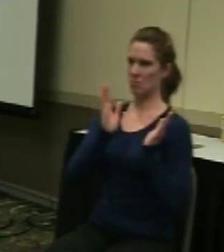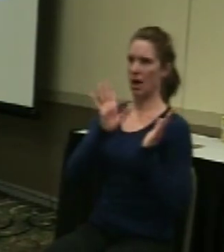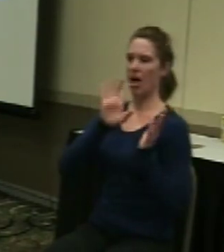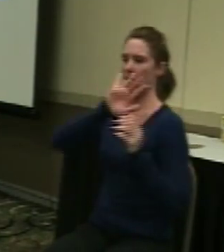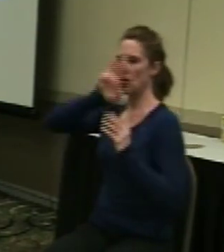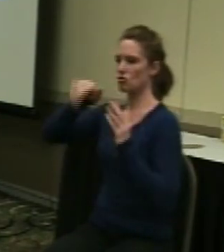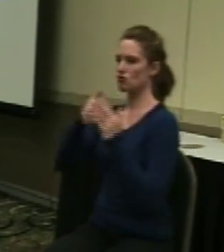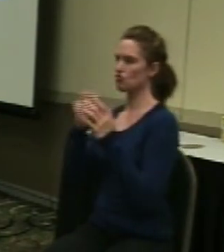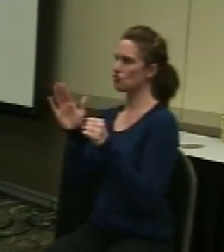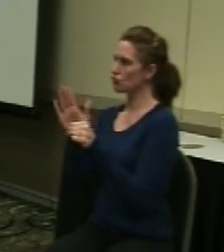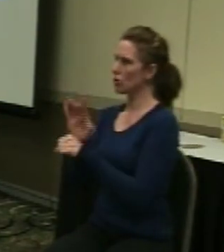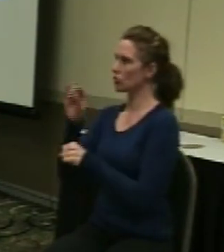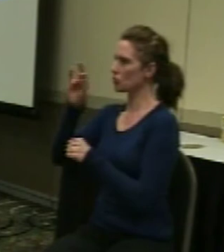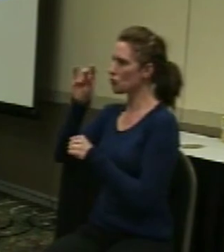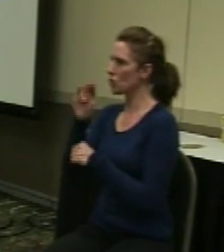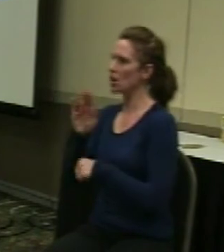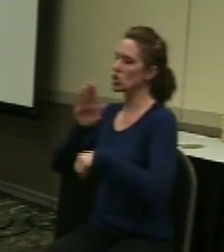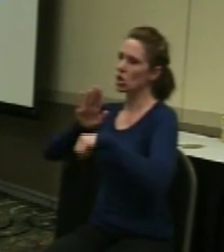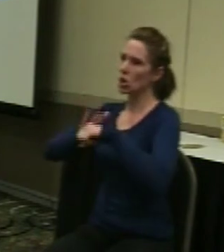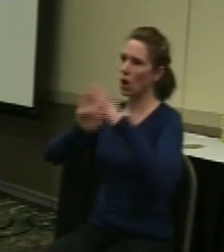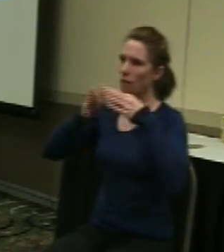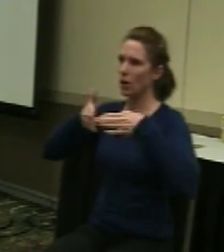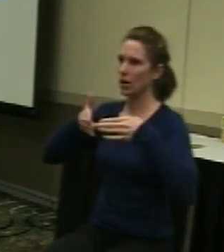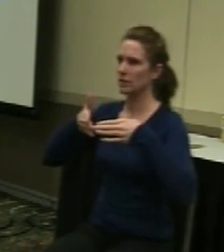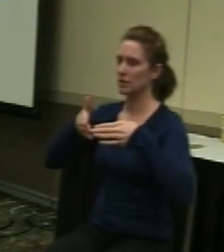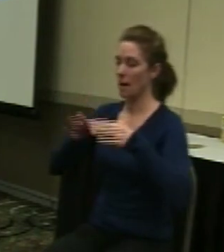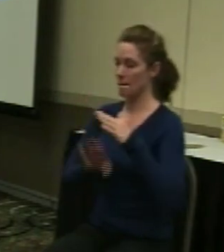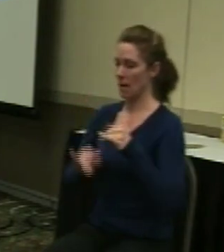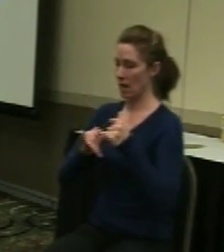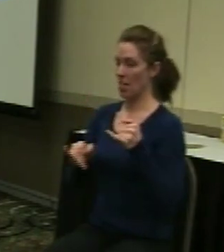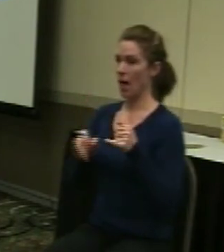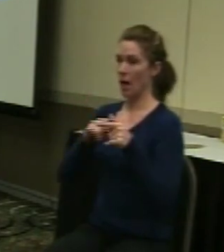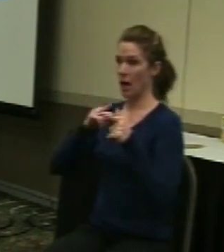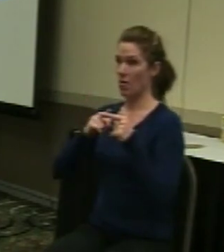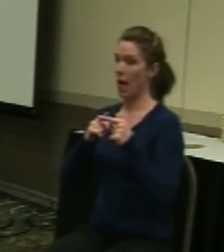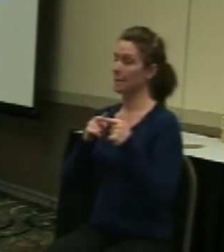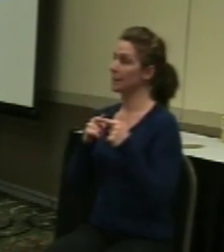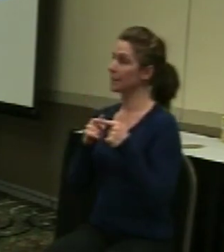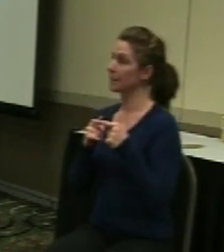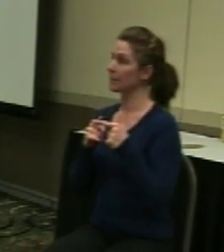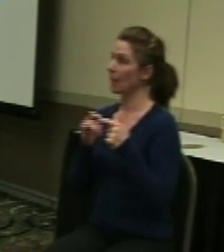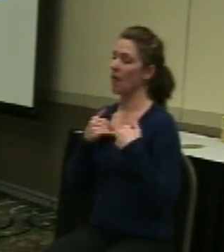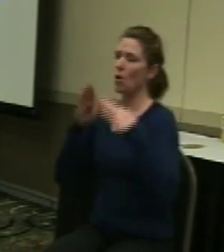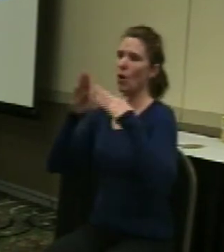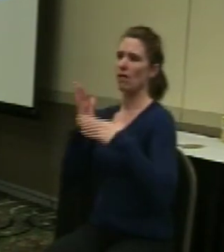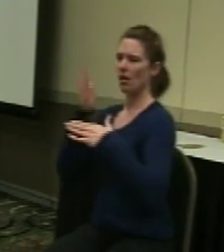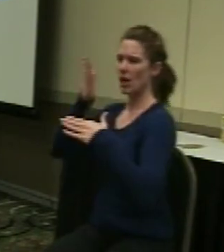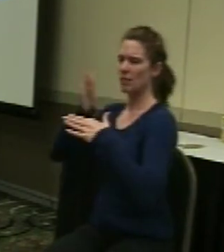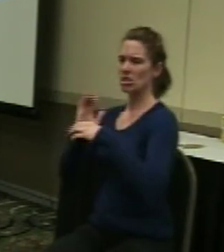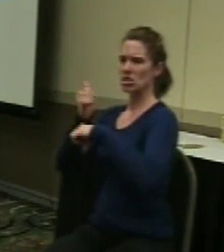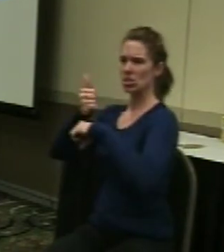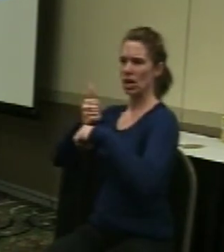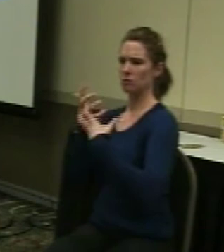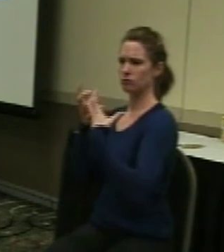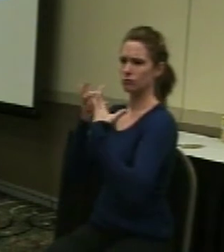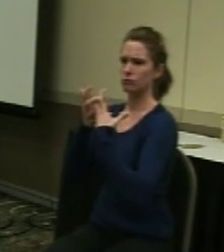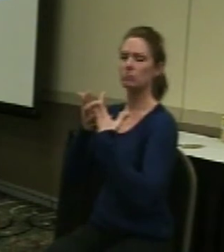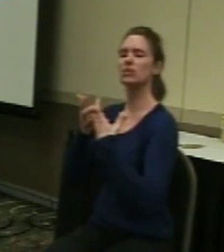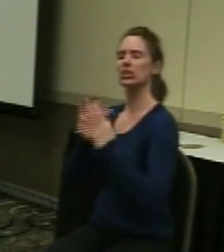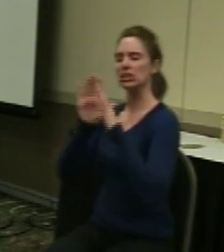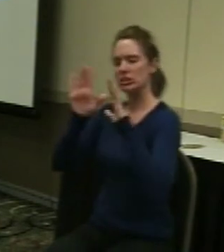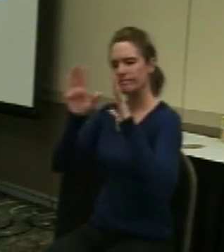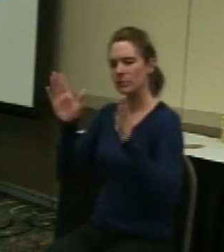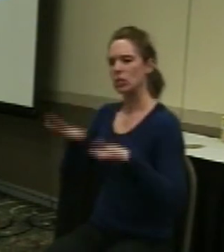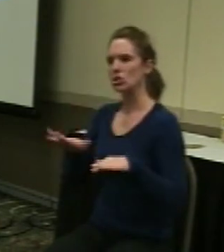duration on task behavior at baseline, and then when you put a wonderful intervention in place, like the child is going to be reinforced with